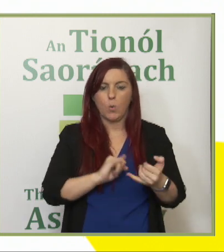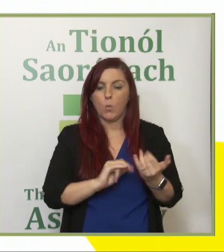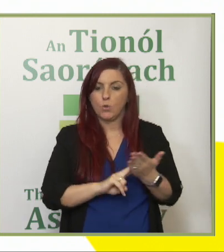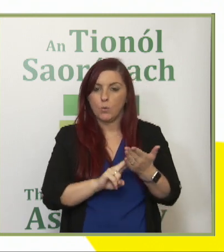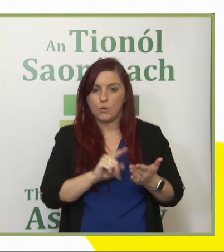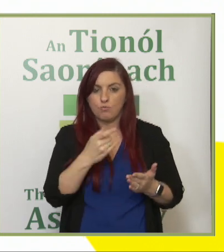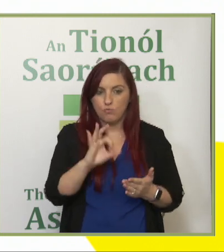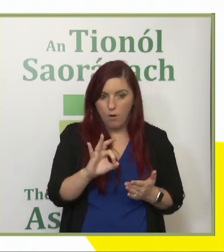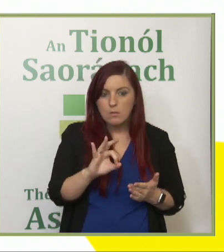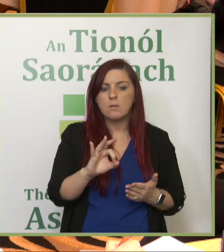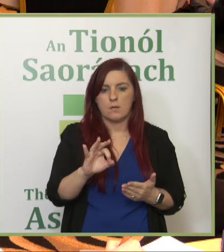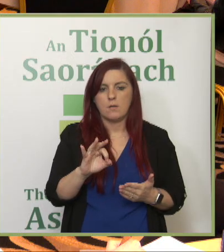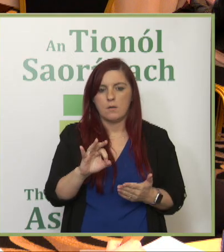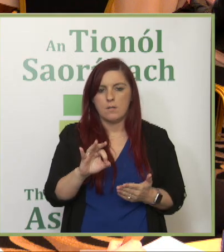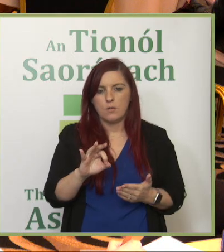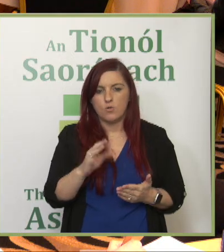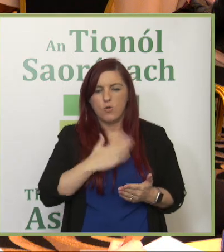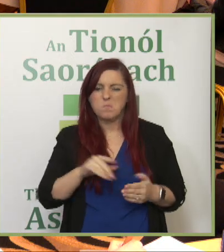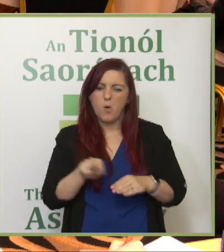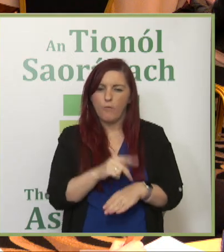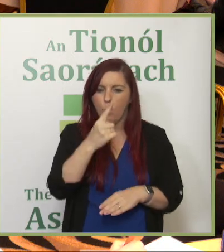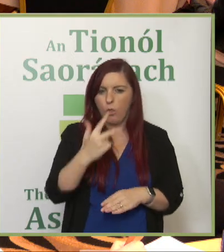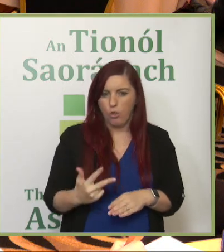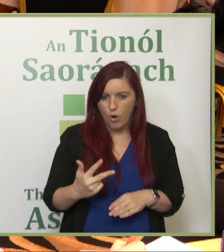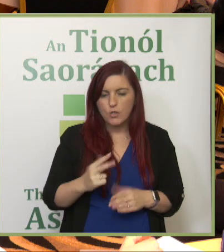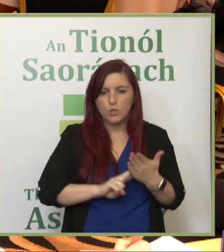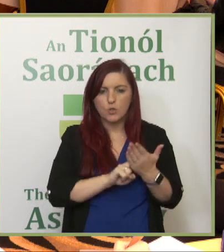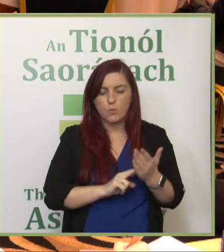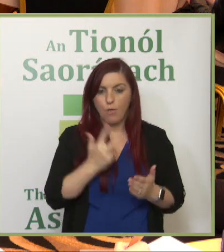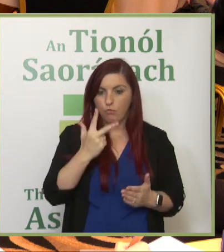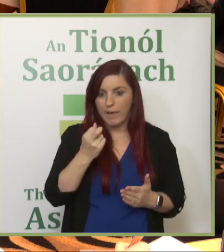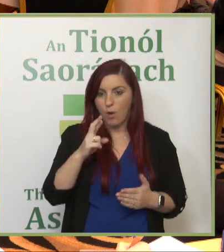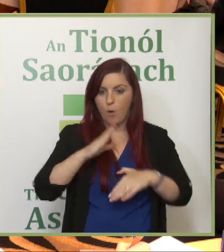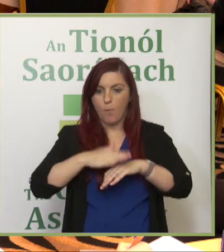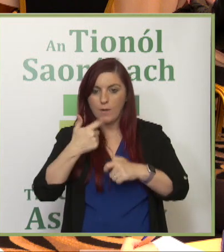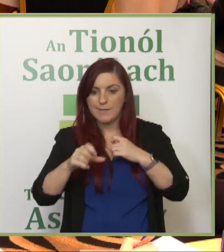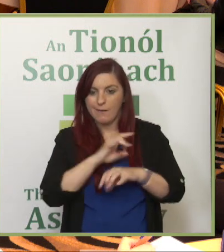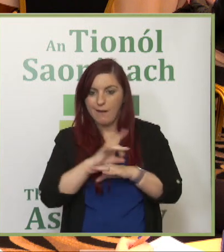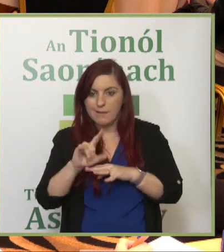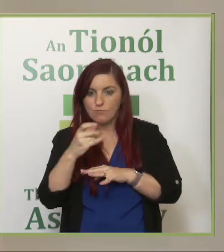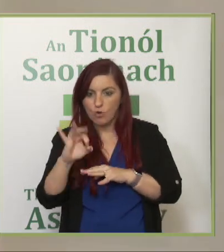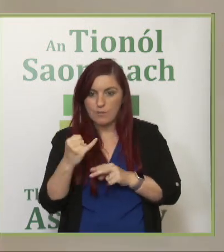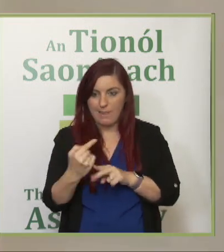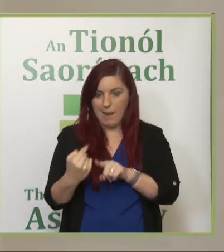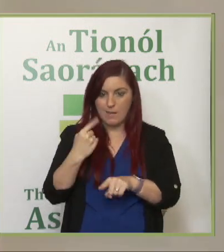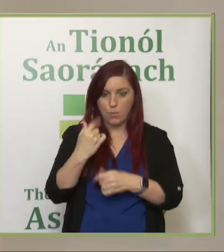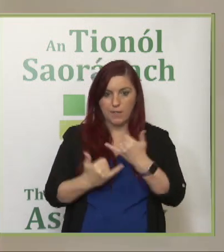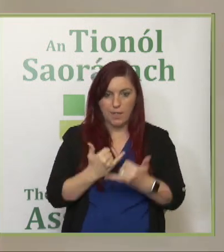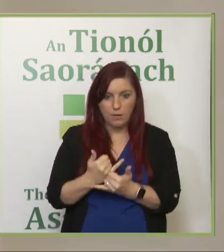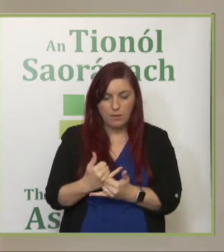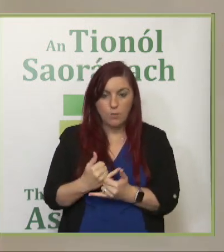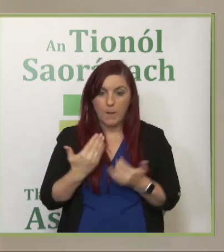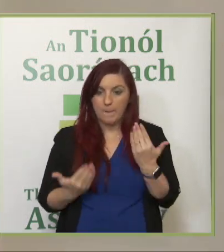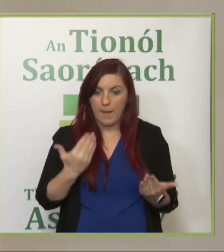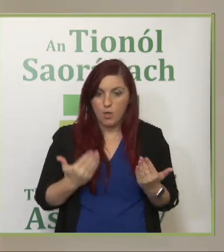drugs, just over 1/3 or 34% used 3 or more different types of drugs in the last year. If we compare that